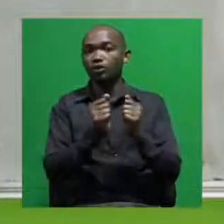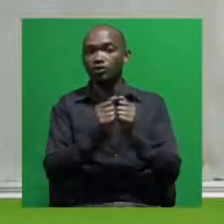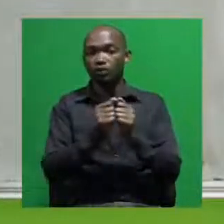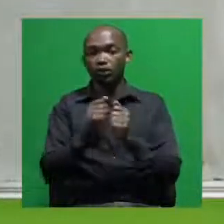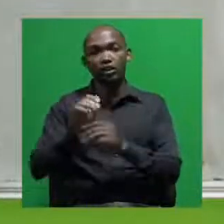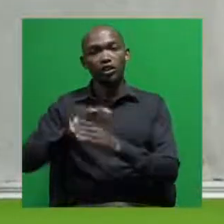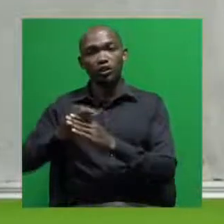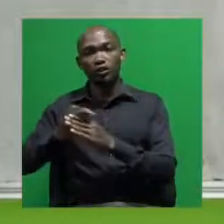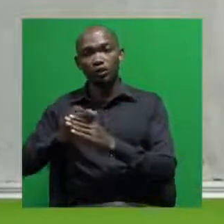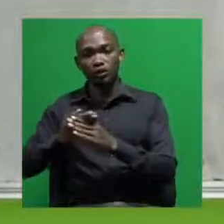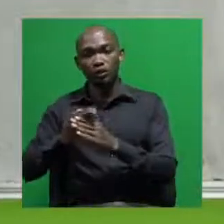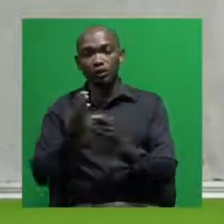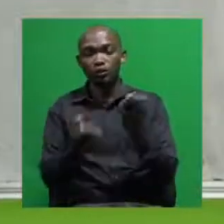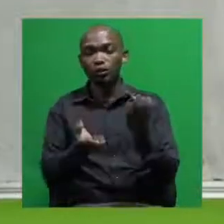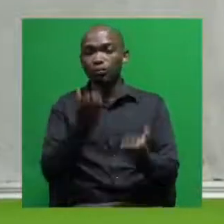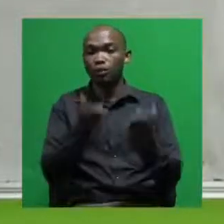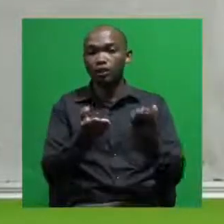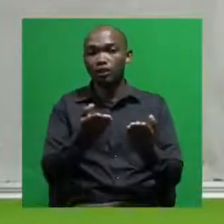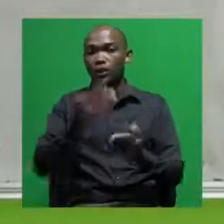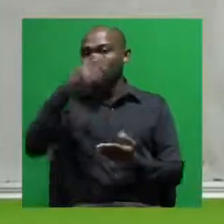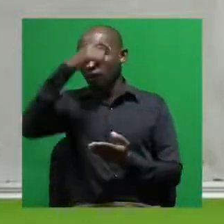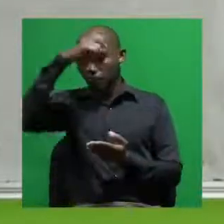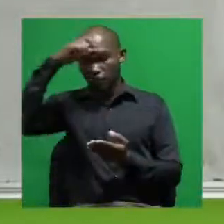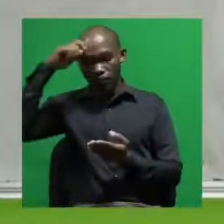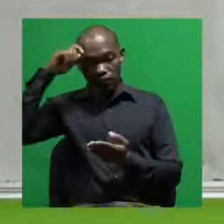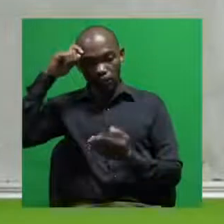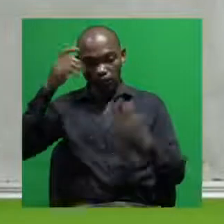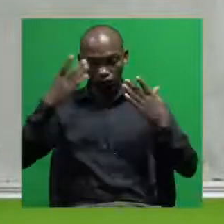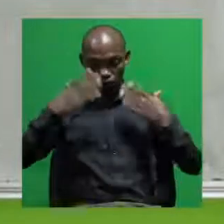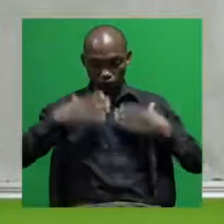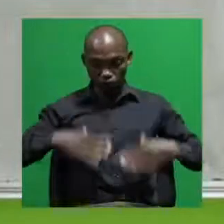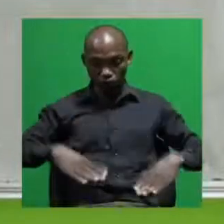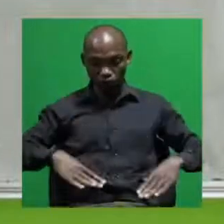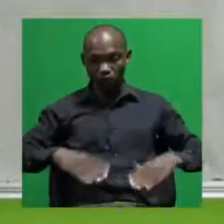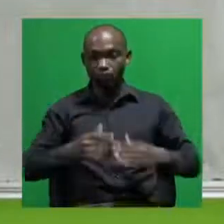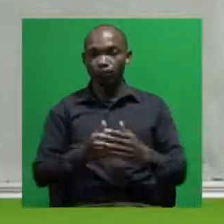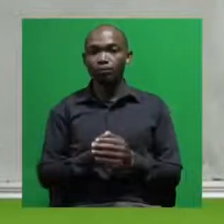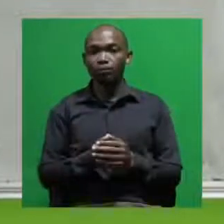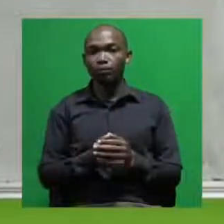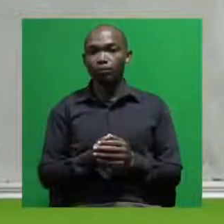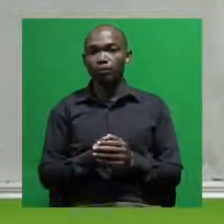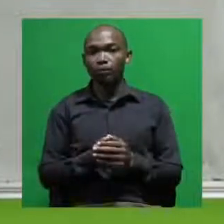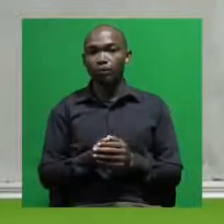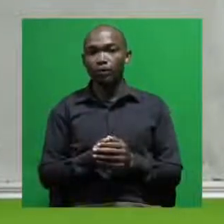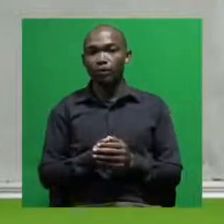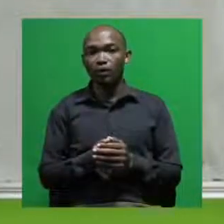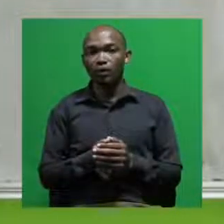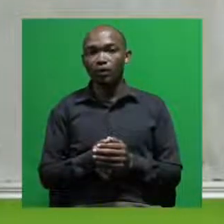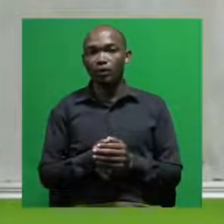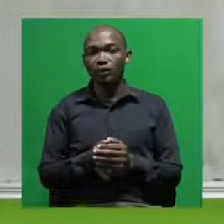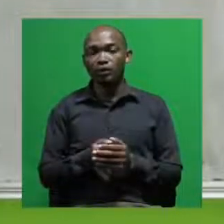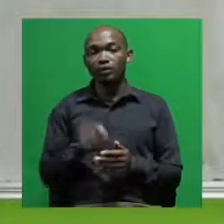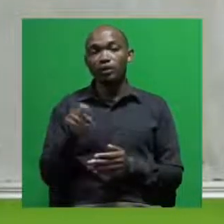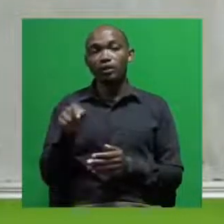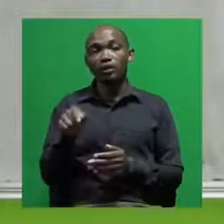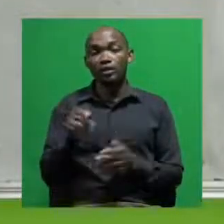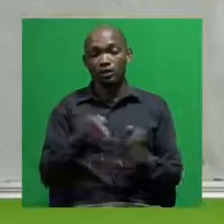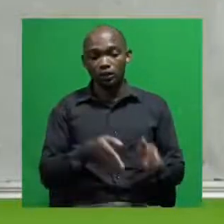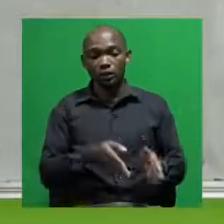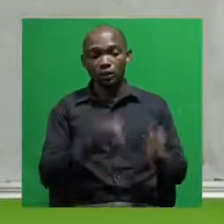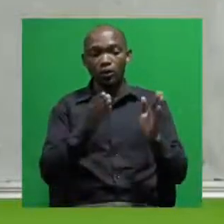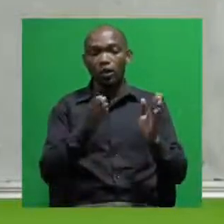used to measure the temperature of the body. So in this way, we can say that